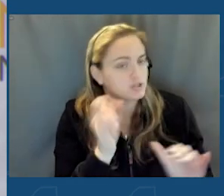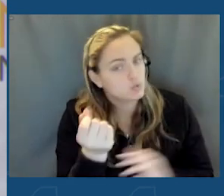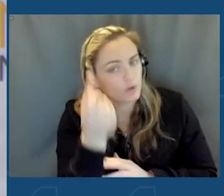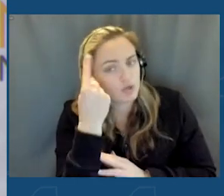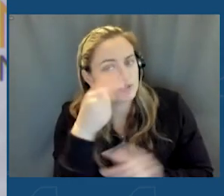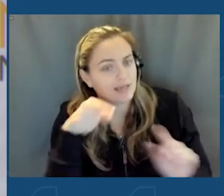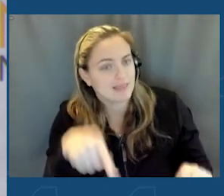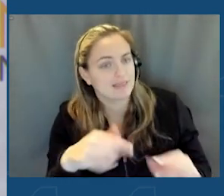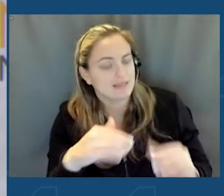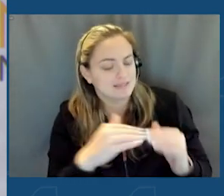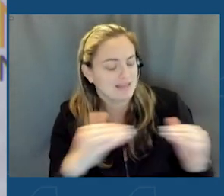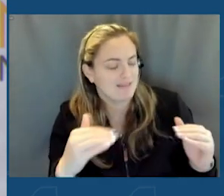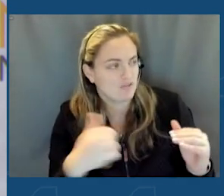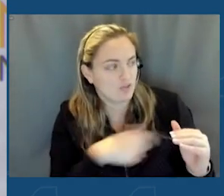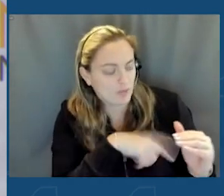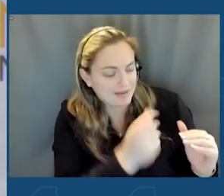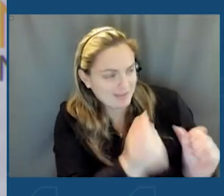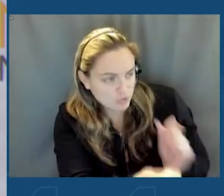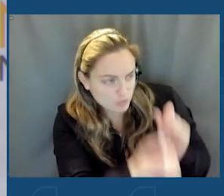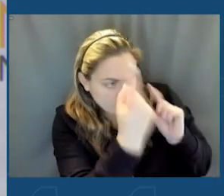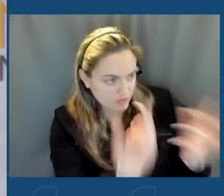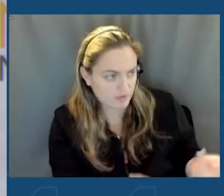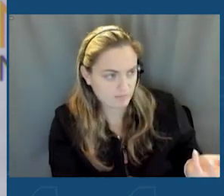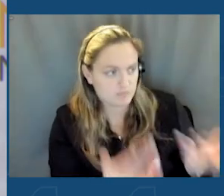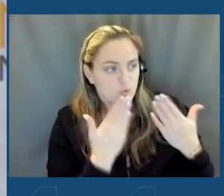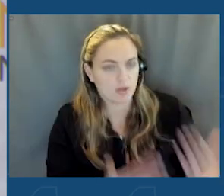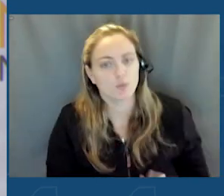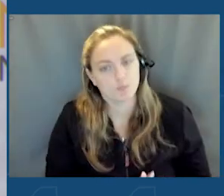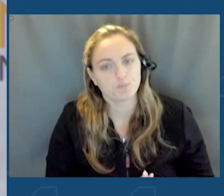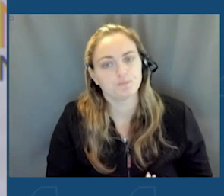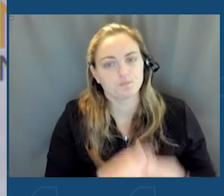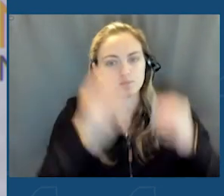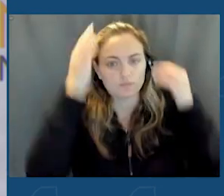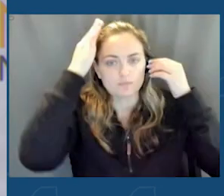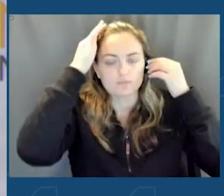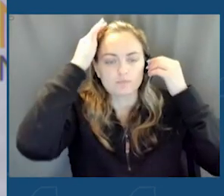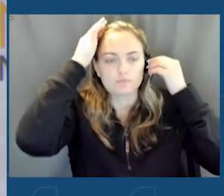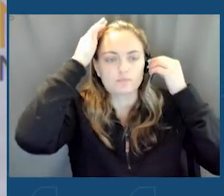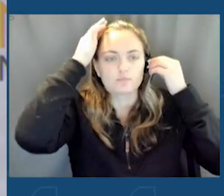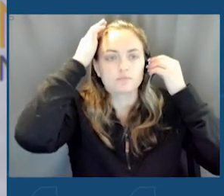level that we need it to be understood. So thank you for doing this.